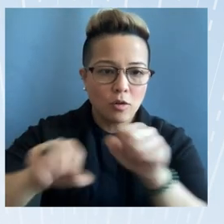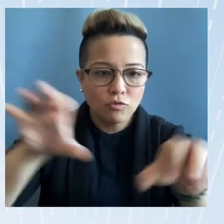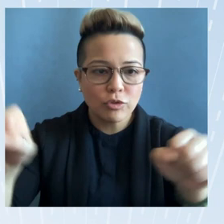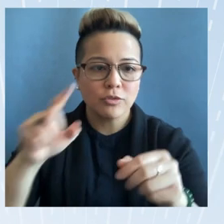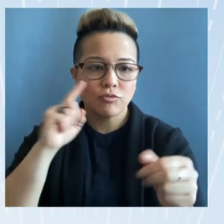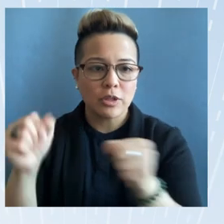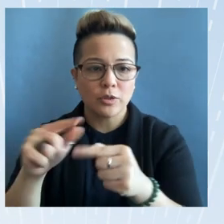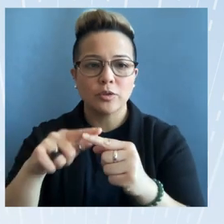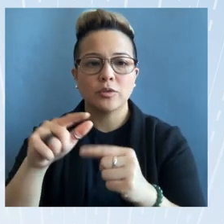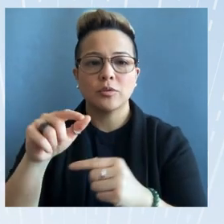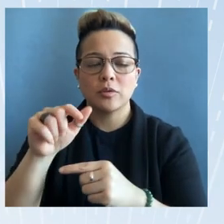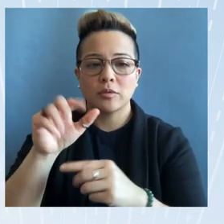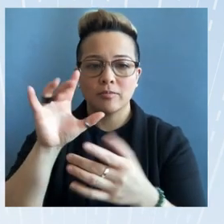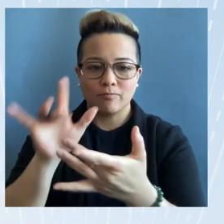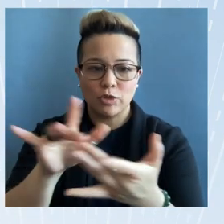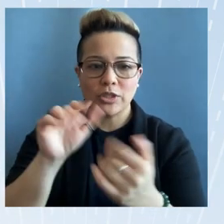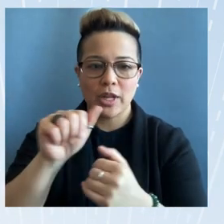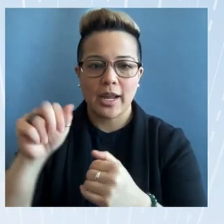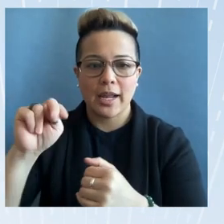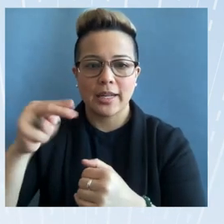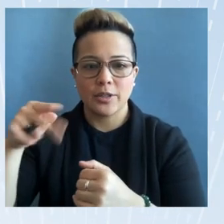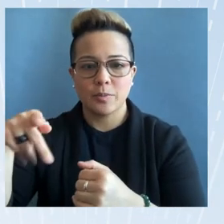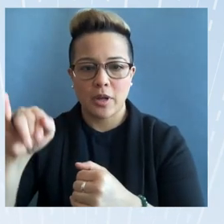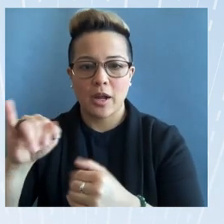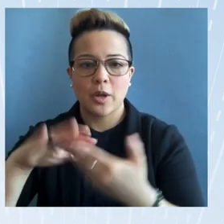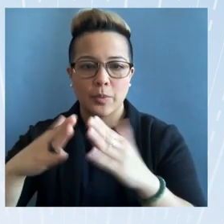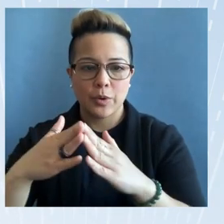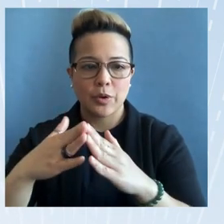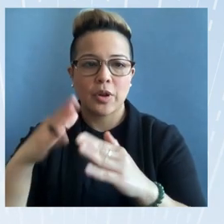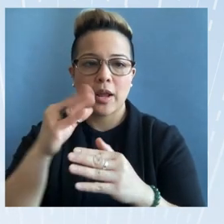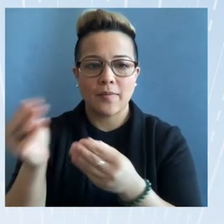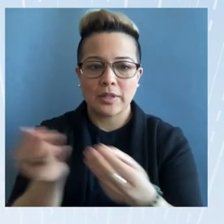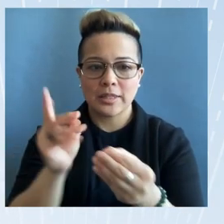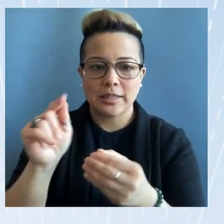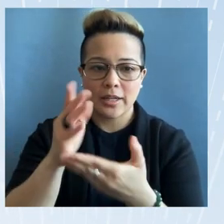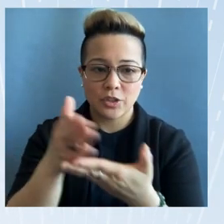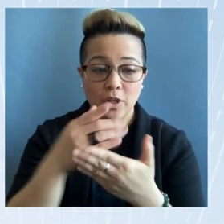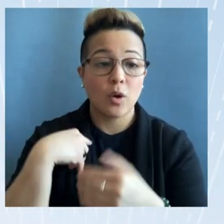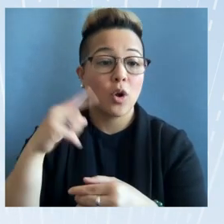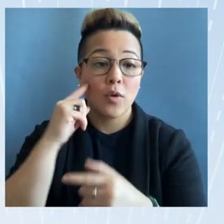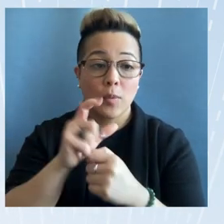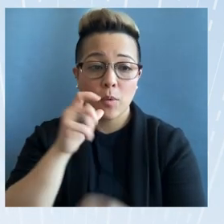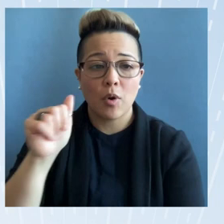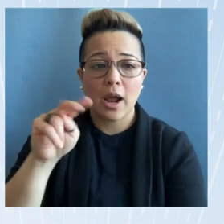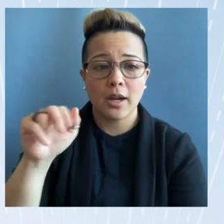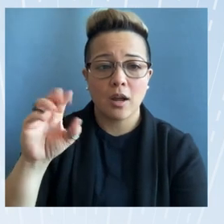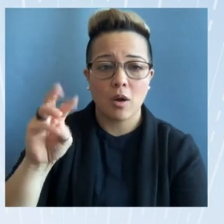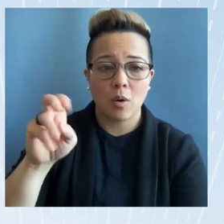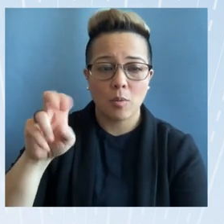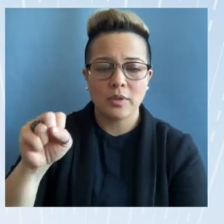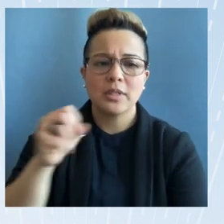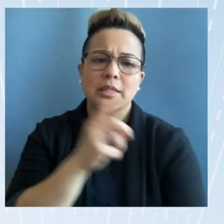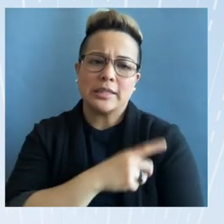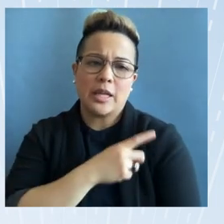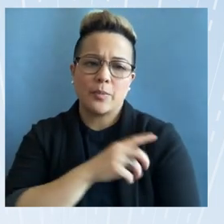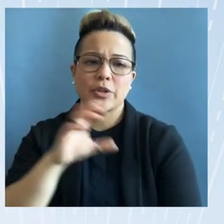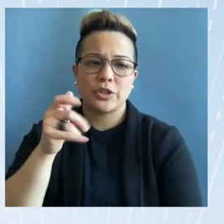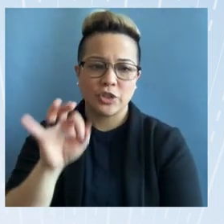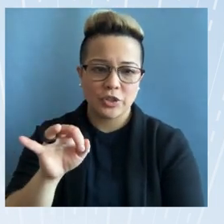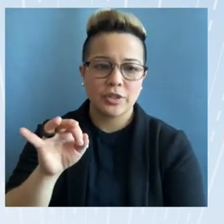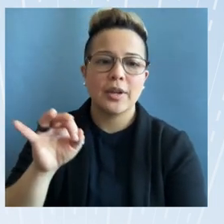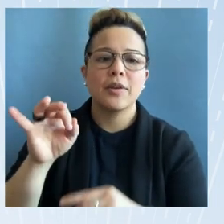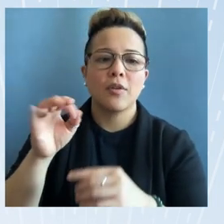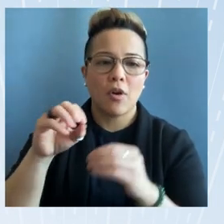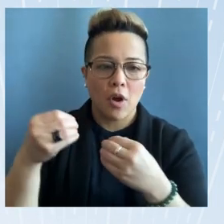and facilitate data sharing. We heard from Anna Owens, Deputy Chief, Office of Strategic Alliance, U.S. Census